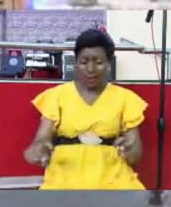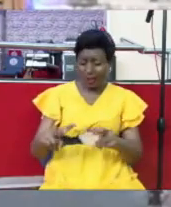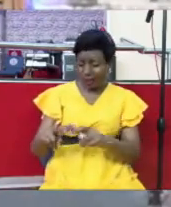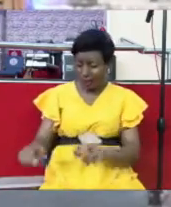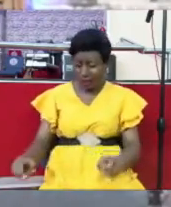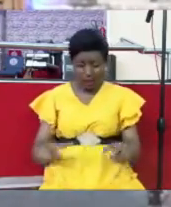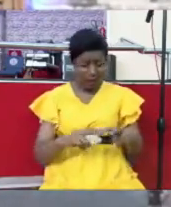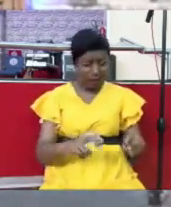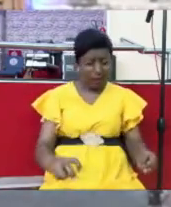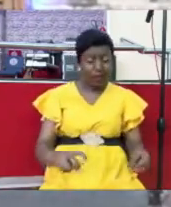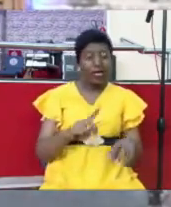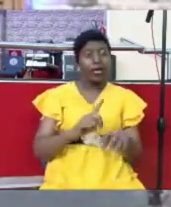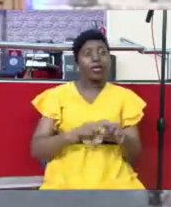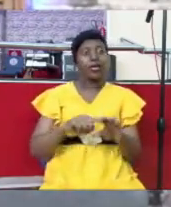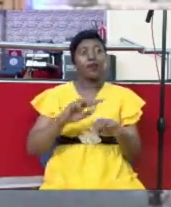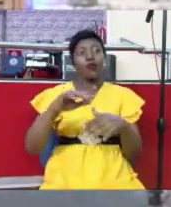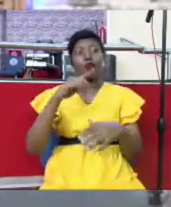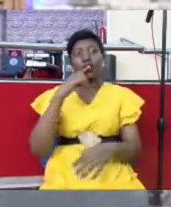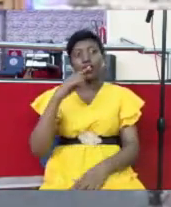time.